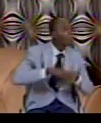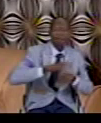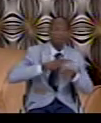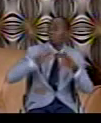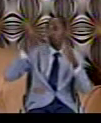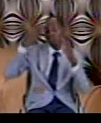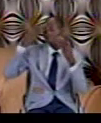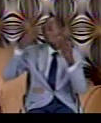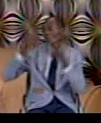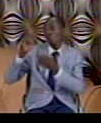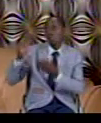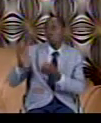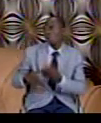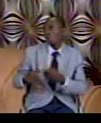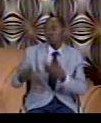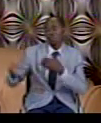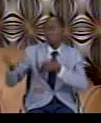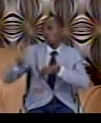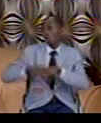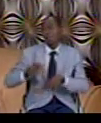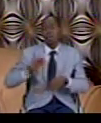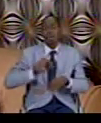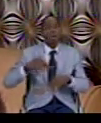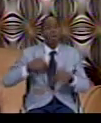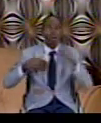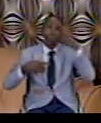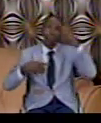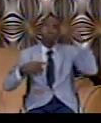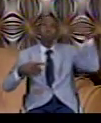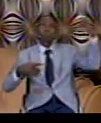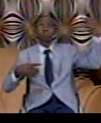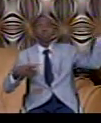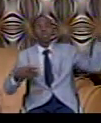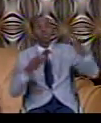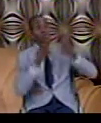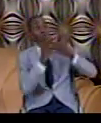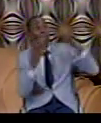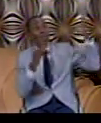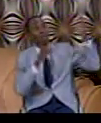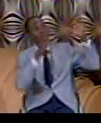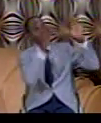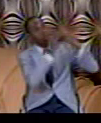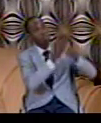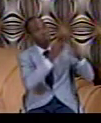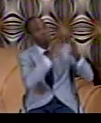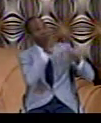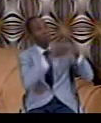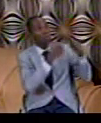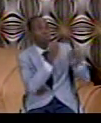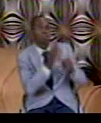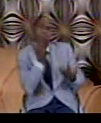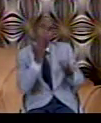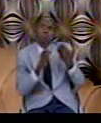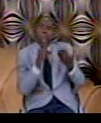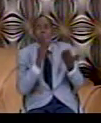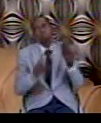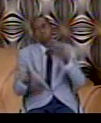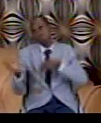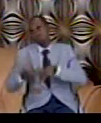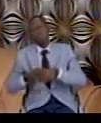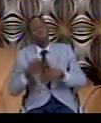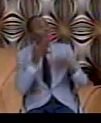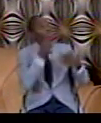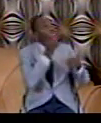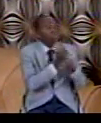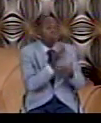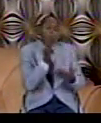going to come back yet. I have a dream. I'm going to get something. If I get it in 5 years, maybe I come back. If it's 10 years, maybe I